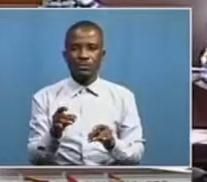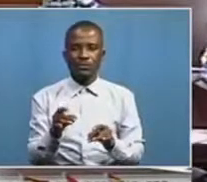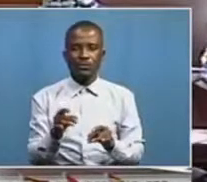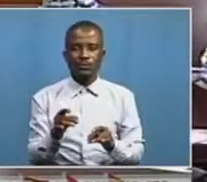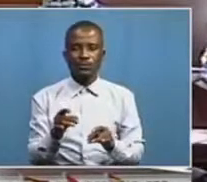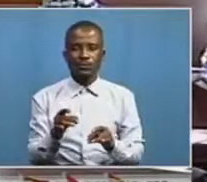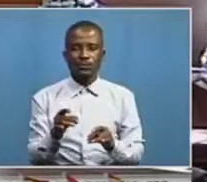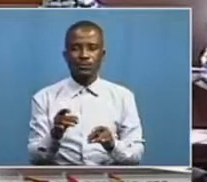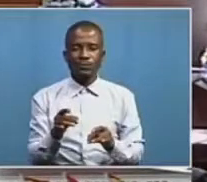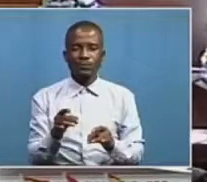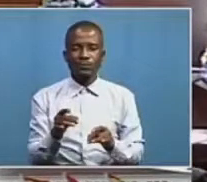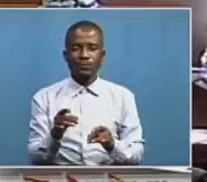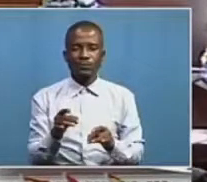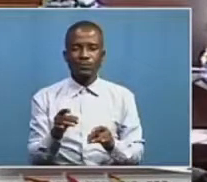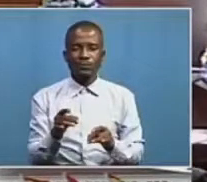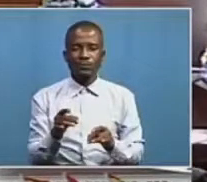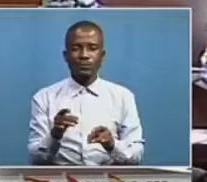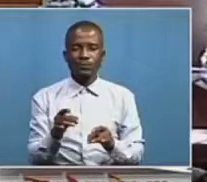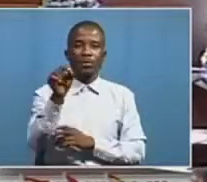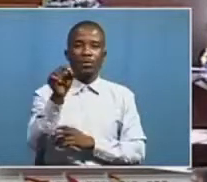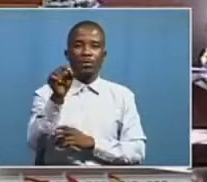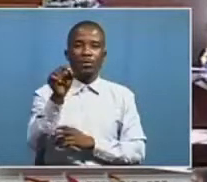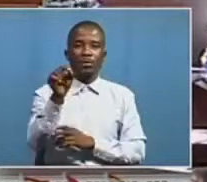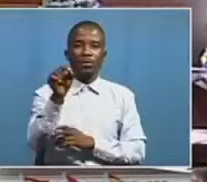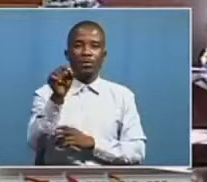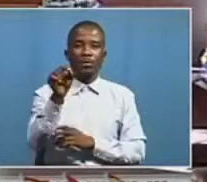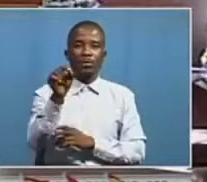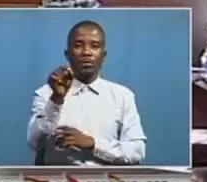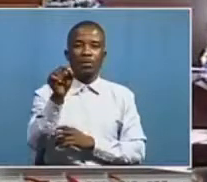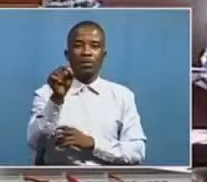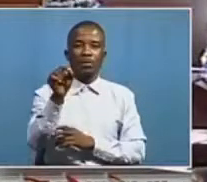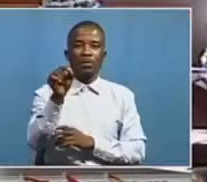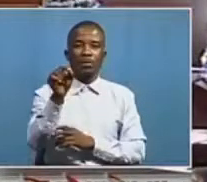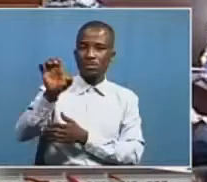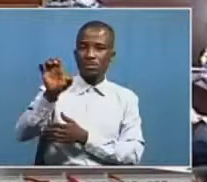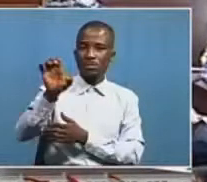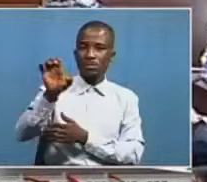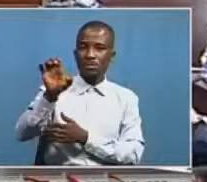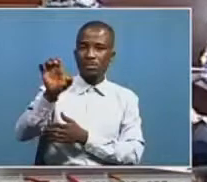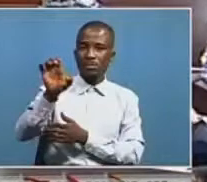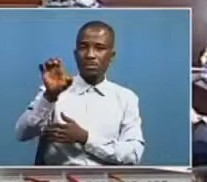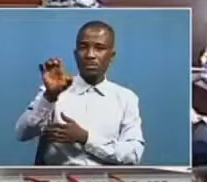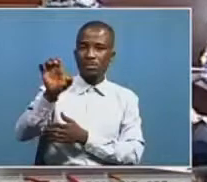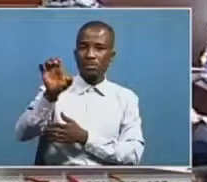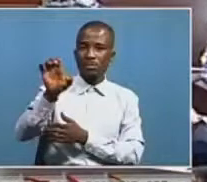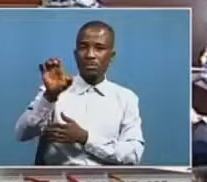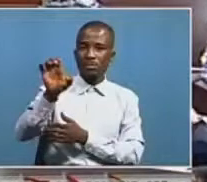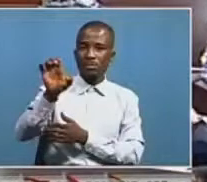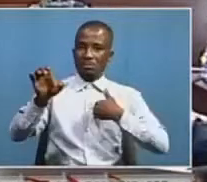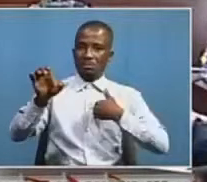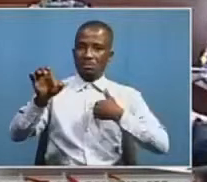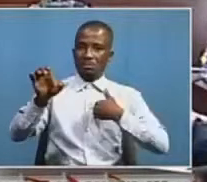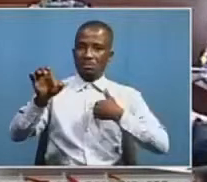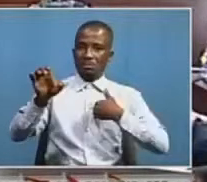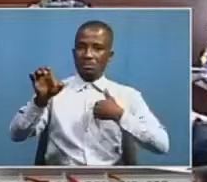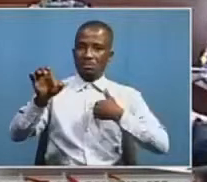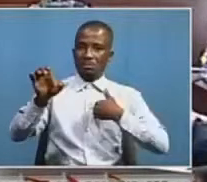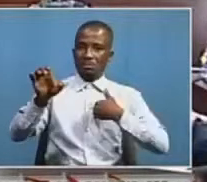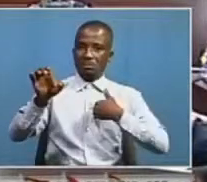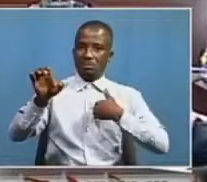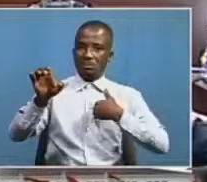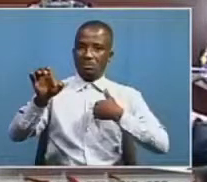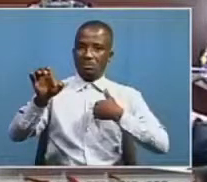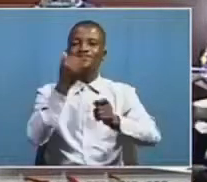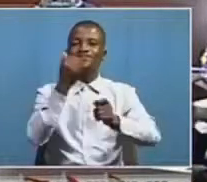quote. We are therefore of the considered opinion that the chairperson of first respondent had the right to effect the correction